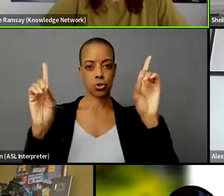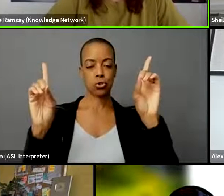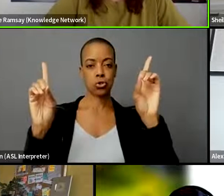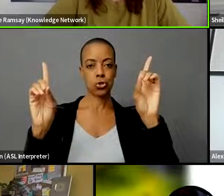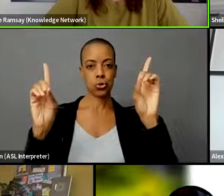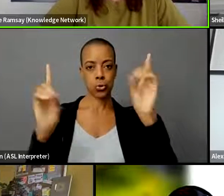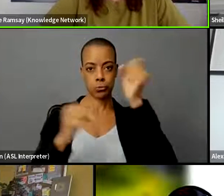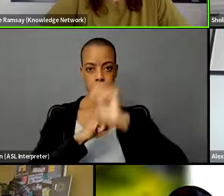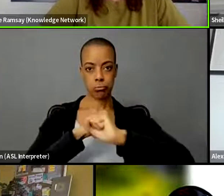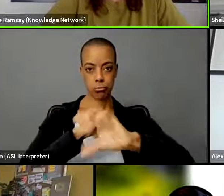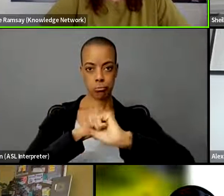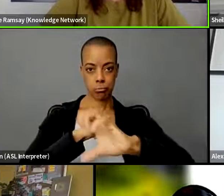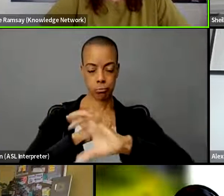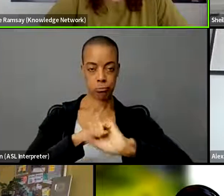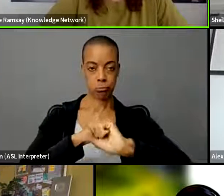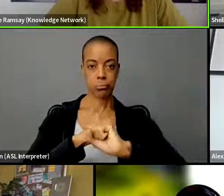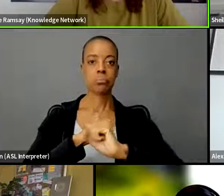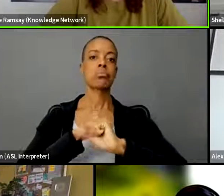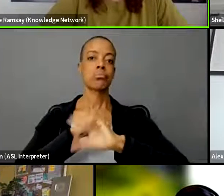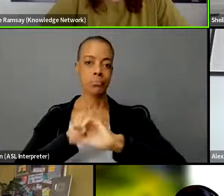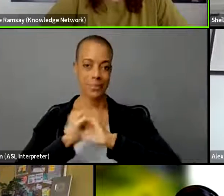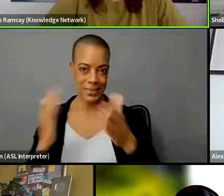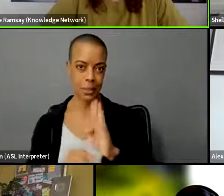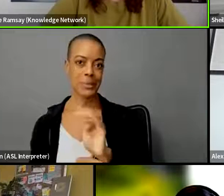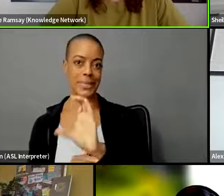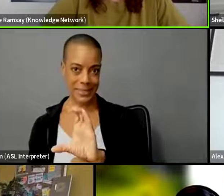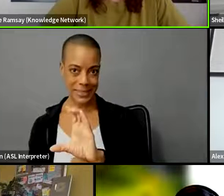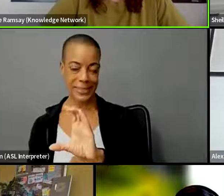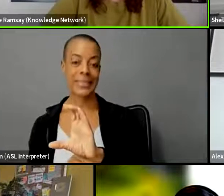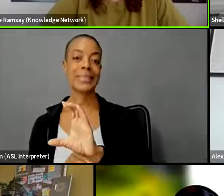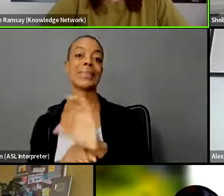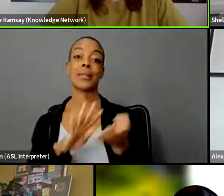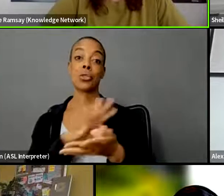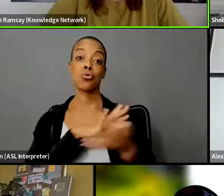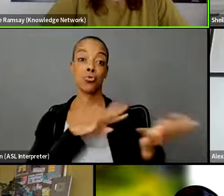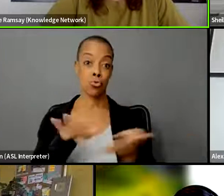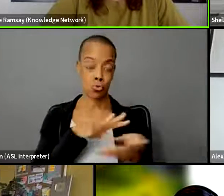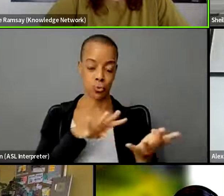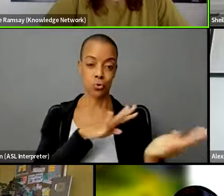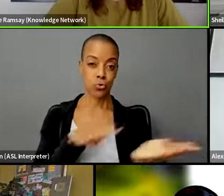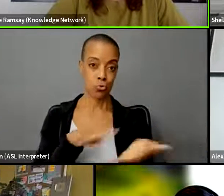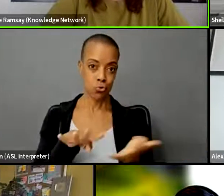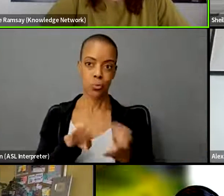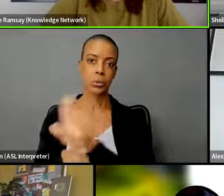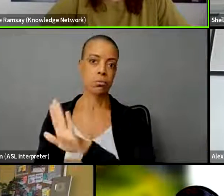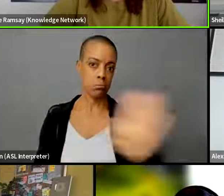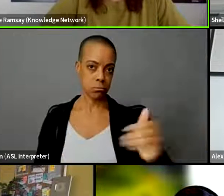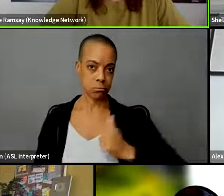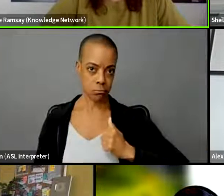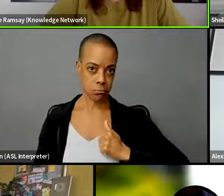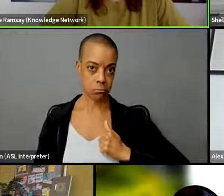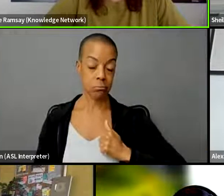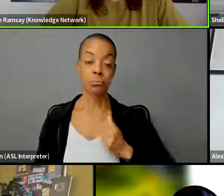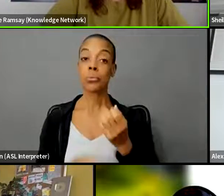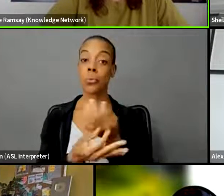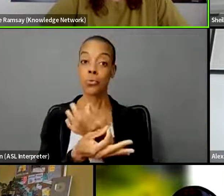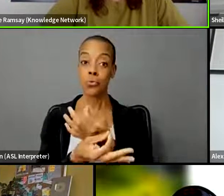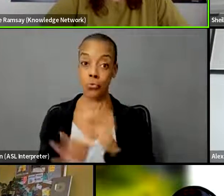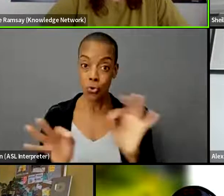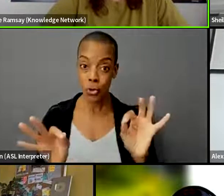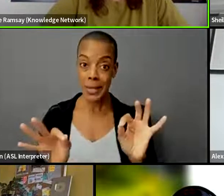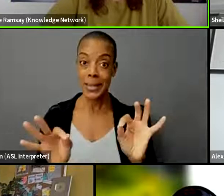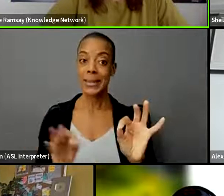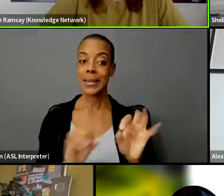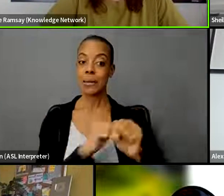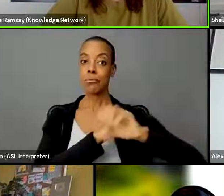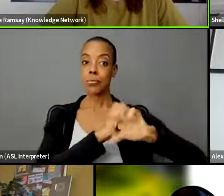We broadcast in British Columbia and we stream across Canada. So we are free and we are commercial